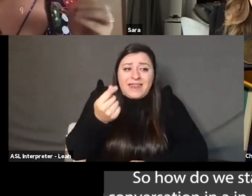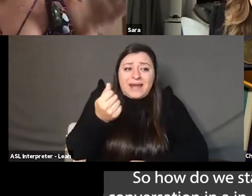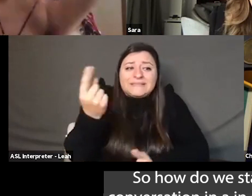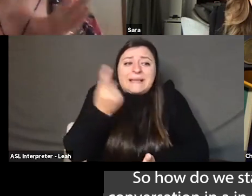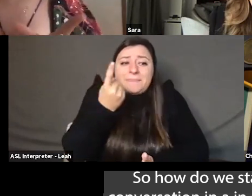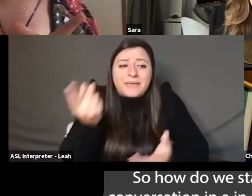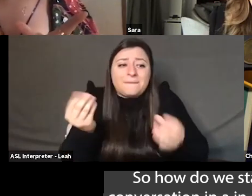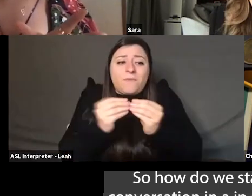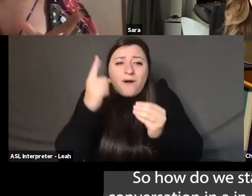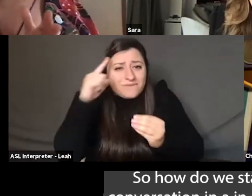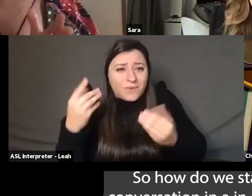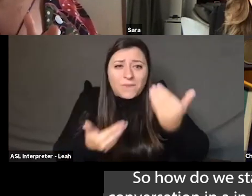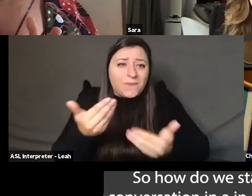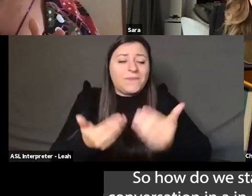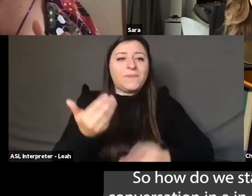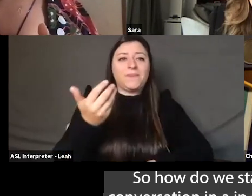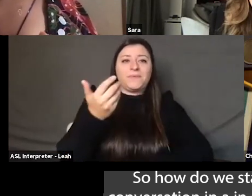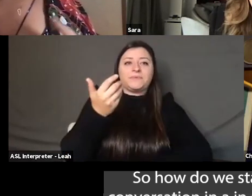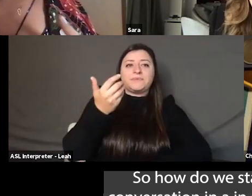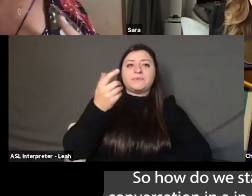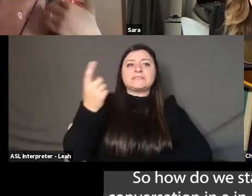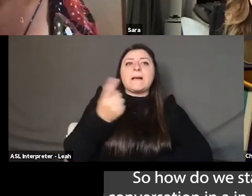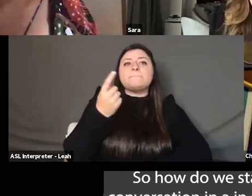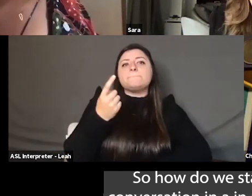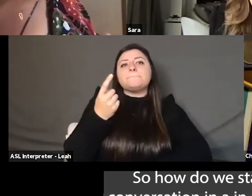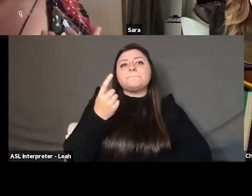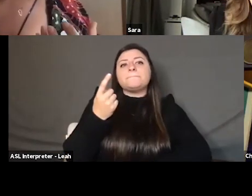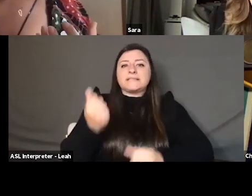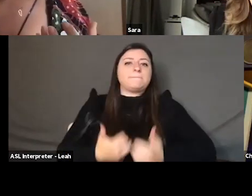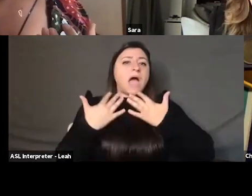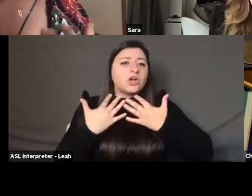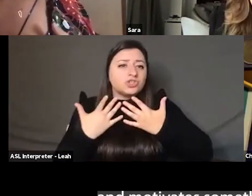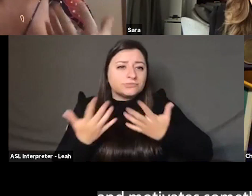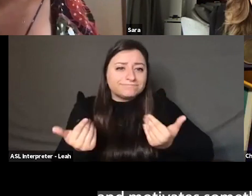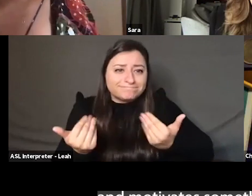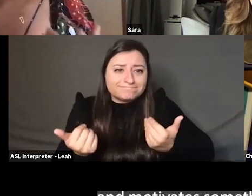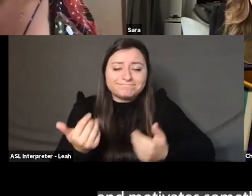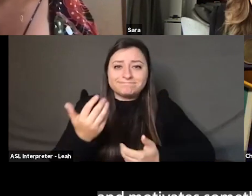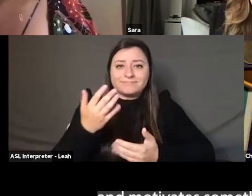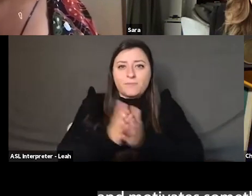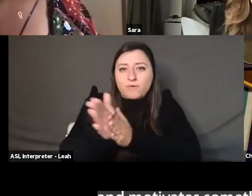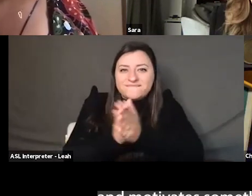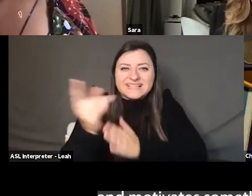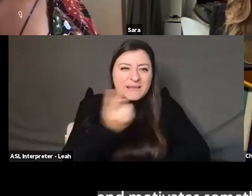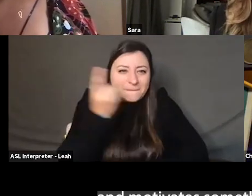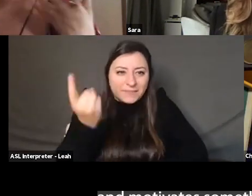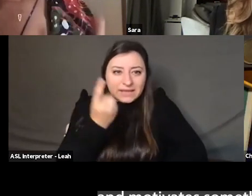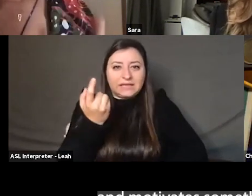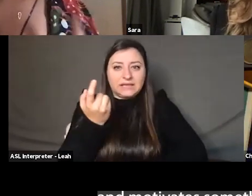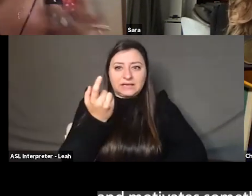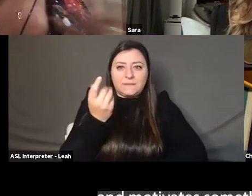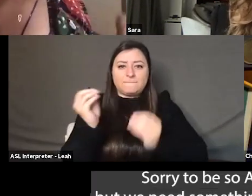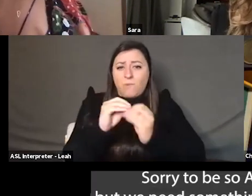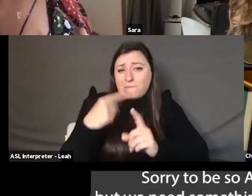start ending this conversation in a way that inspires and motivates something